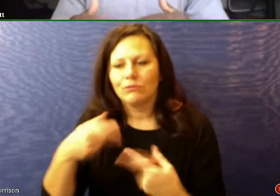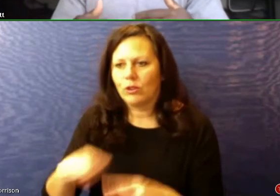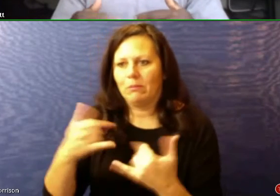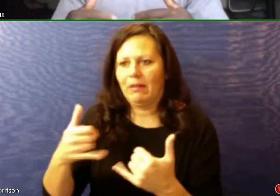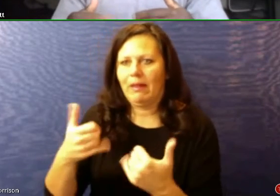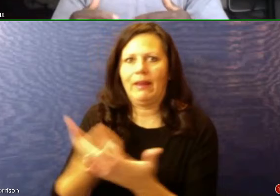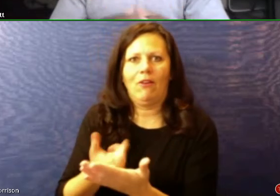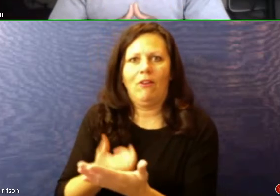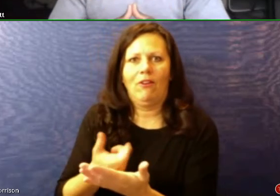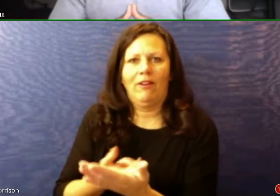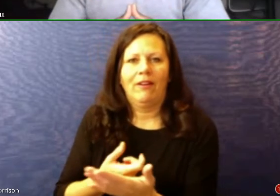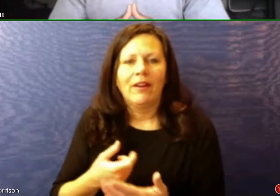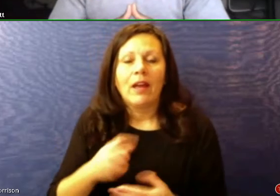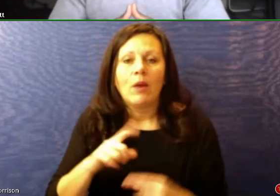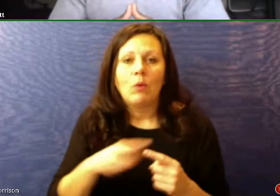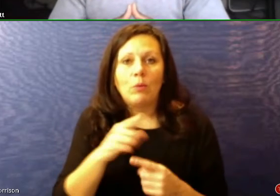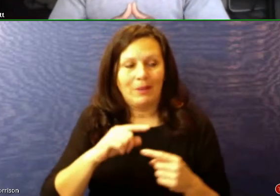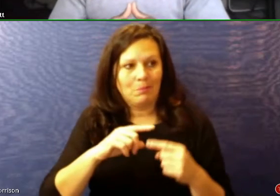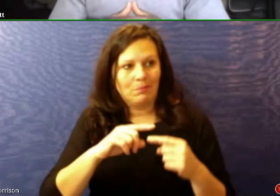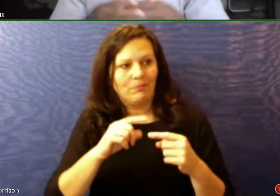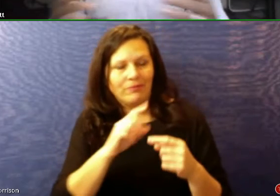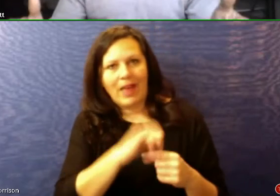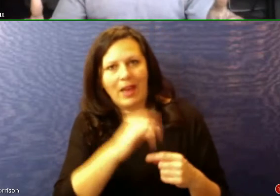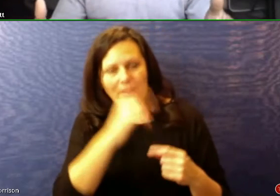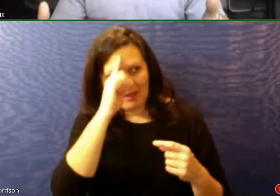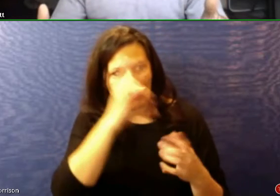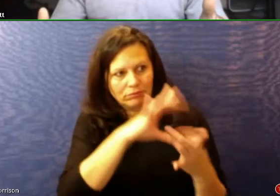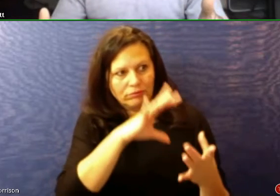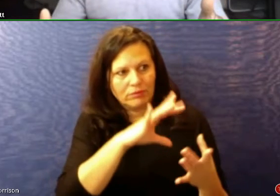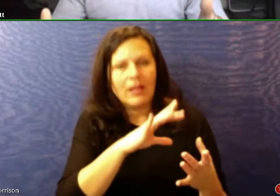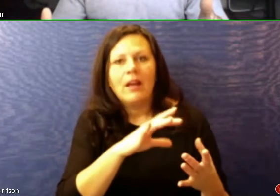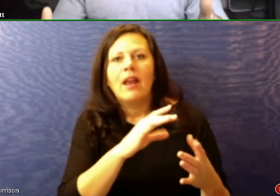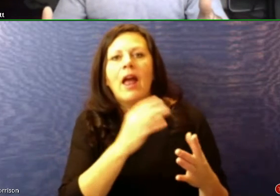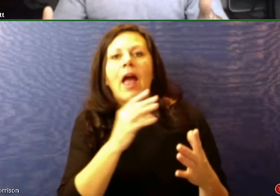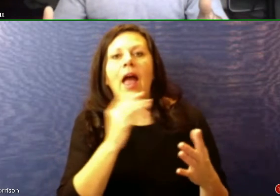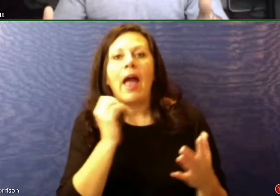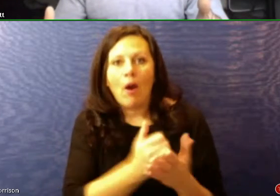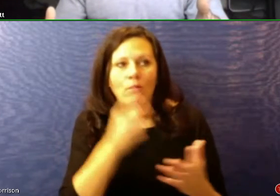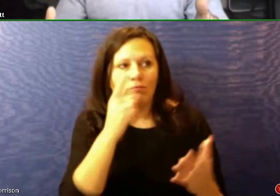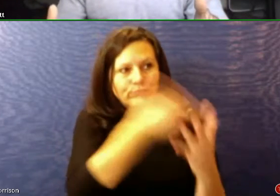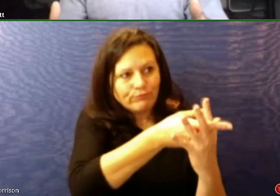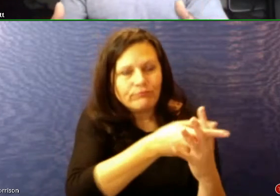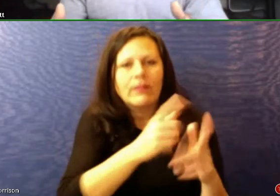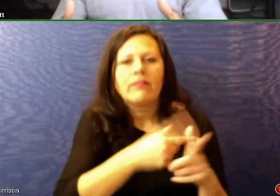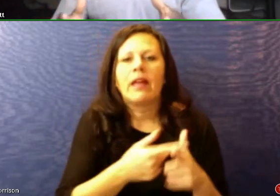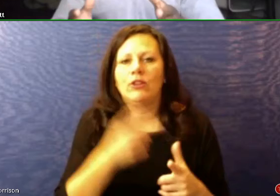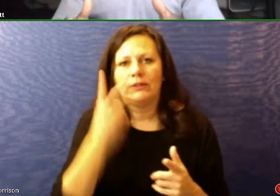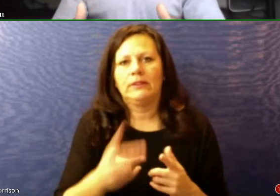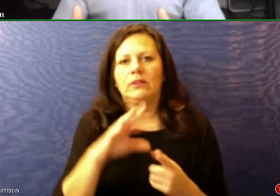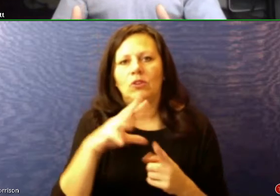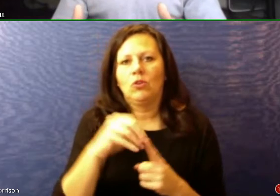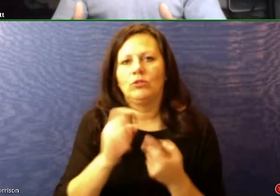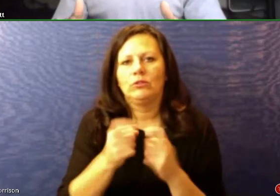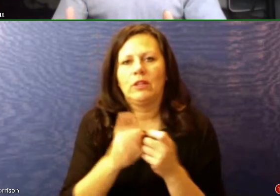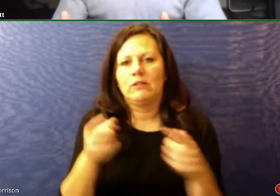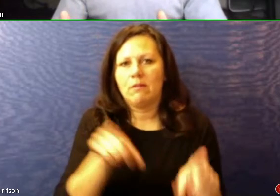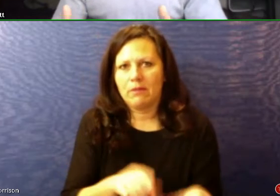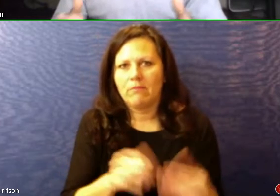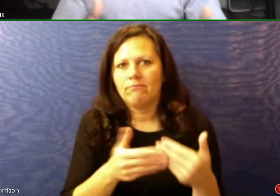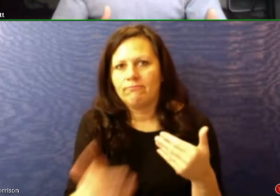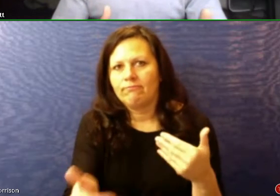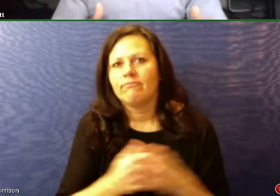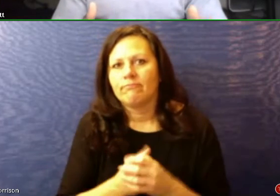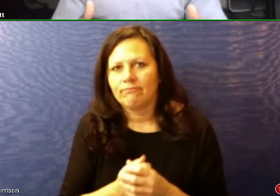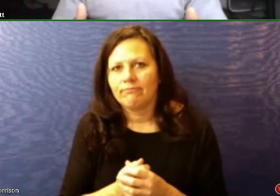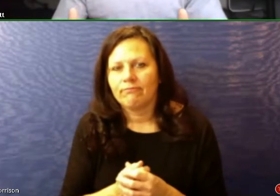that cycle and truly educate folks on that, then that's when you start to see that cultural change happen. And this is something that, as